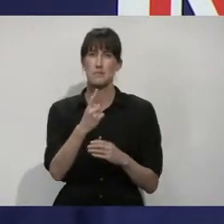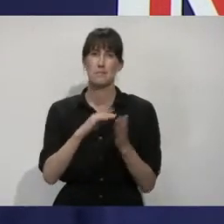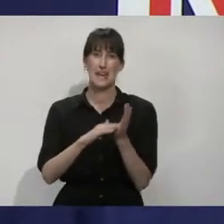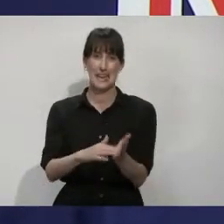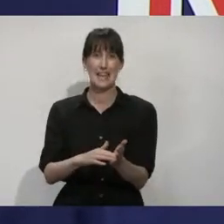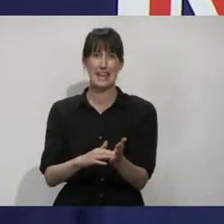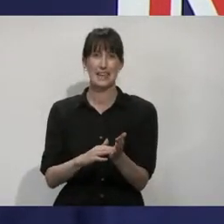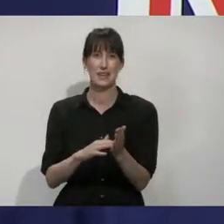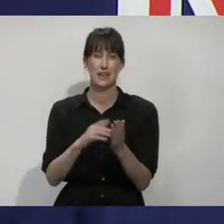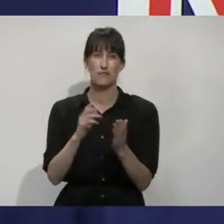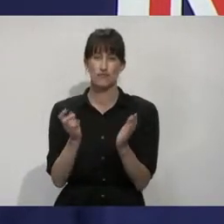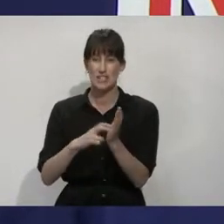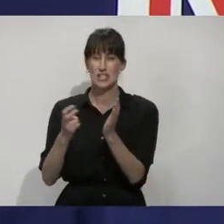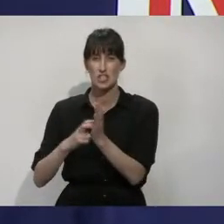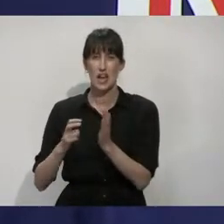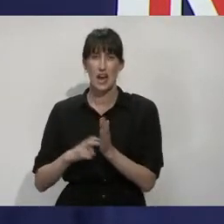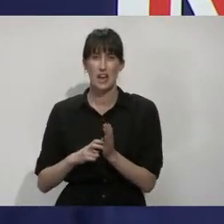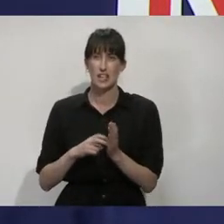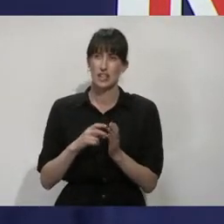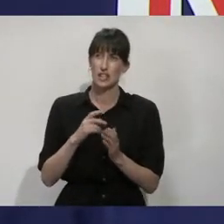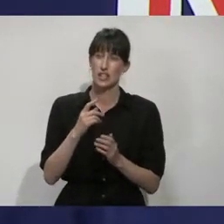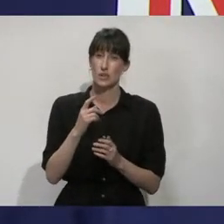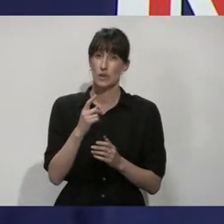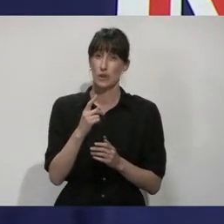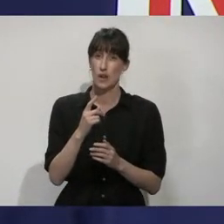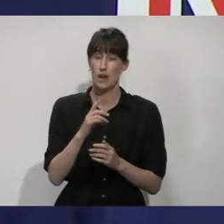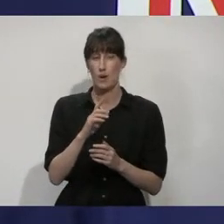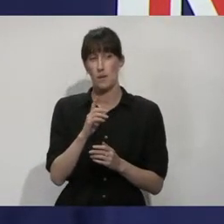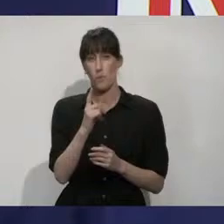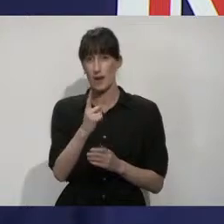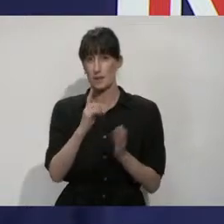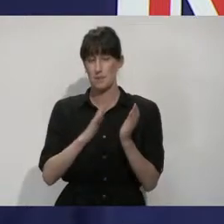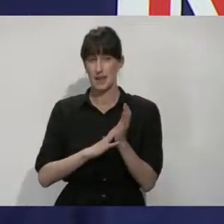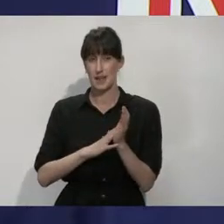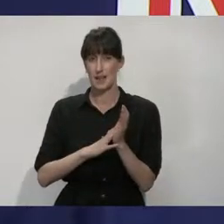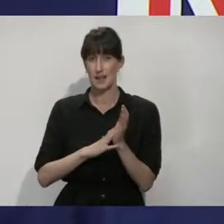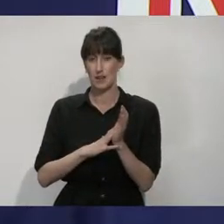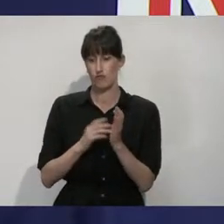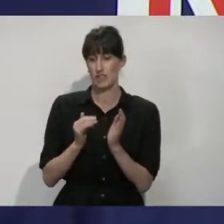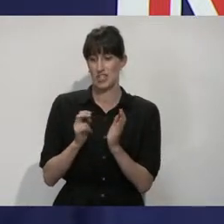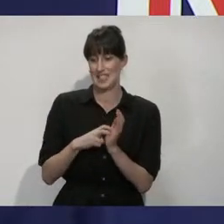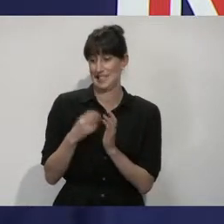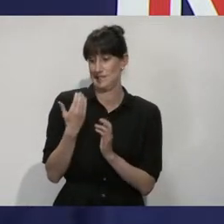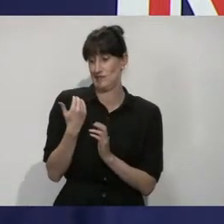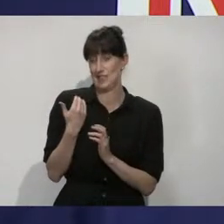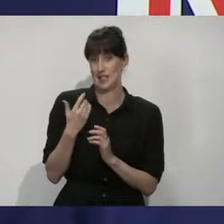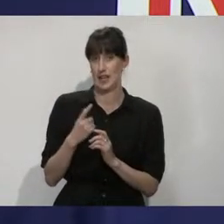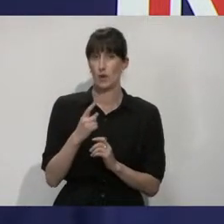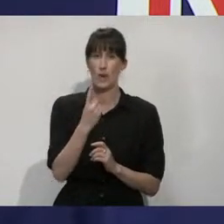1,626,500 registered users. Just under 1 million of those have registered in the last 9 days.